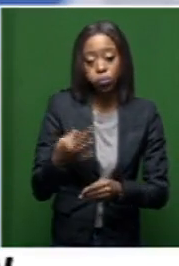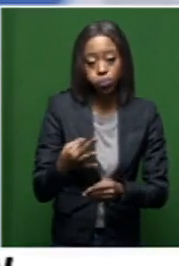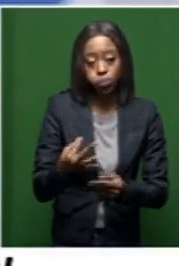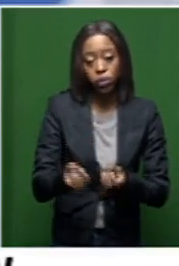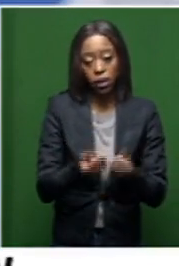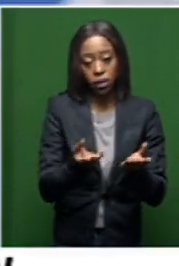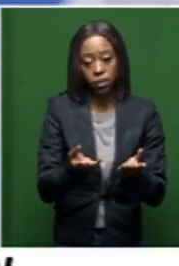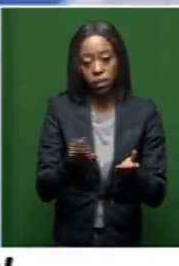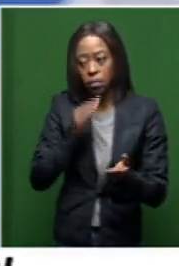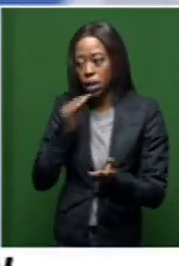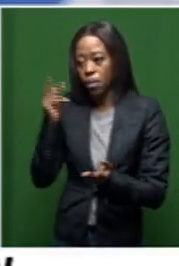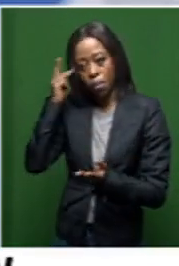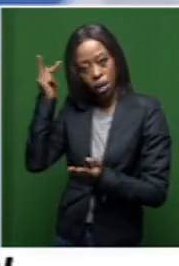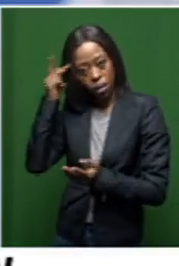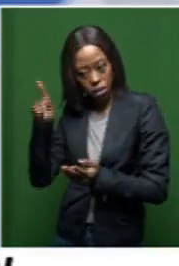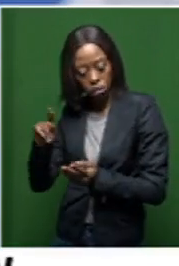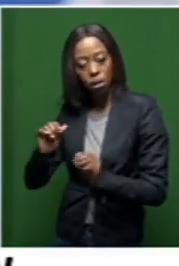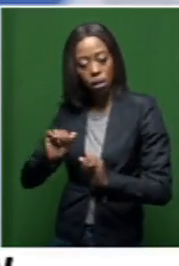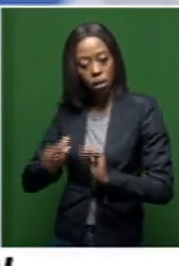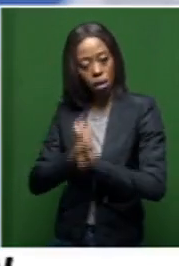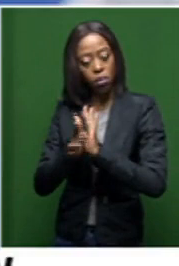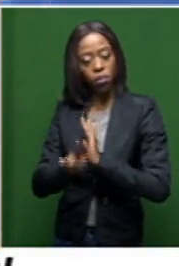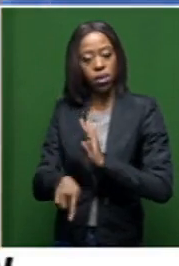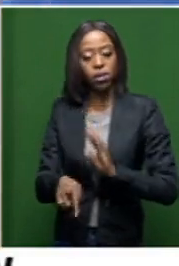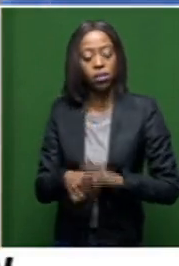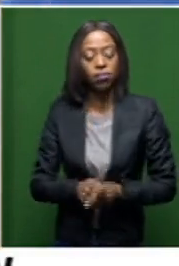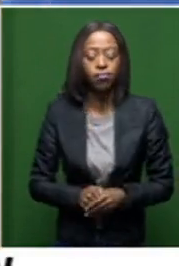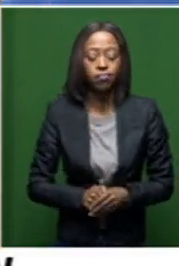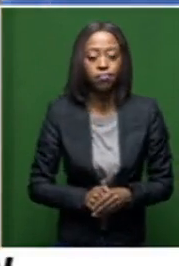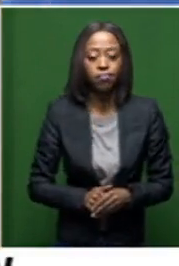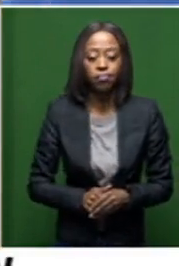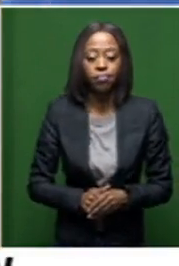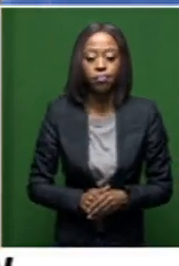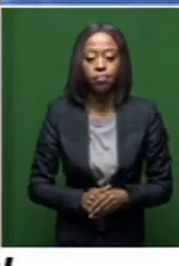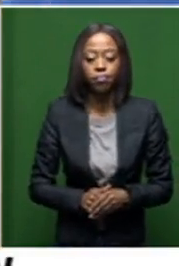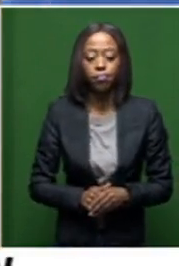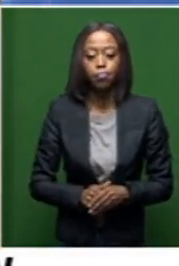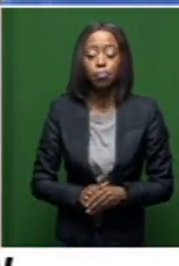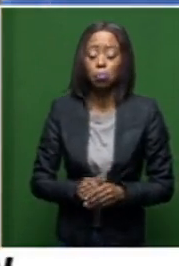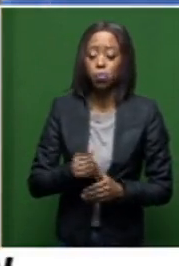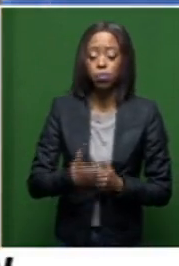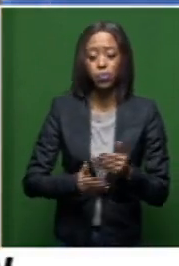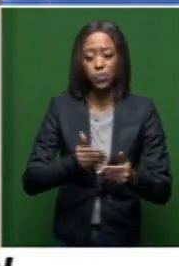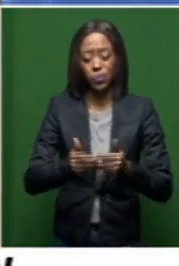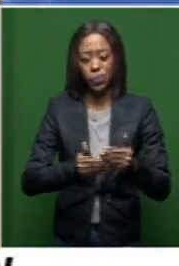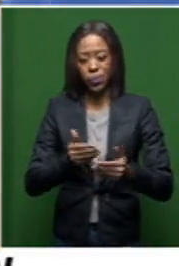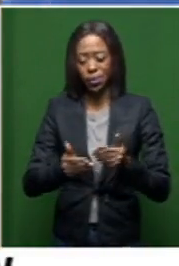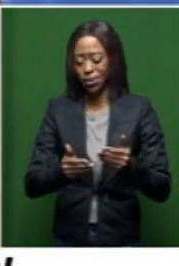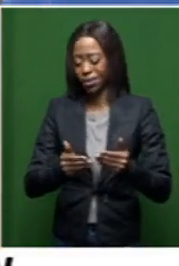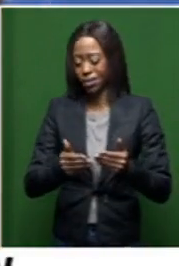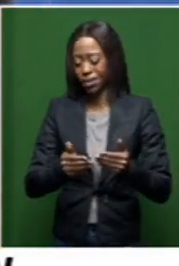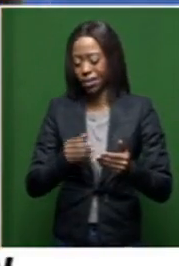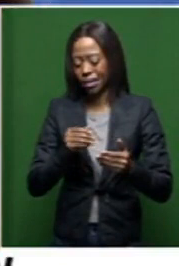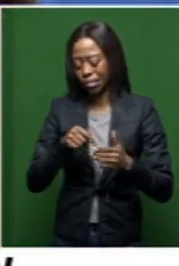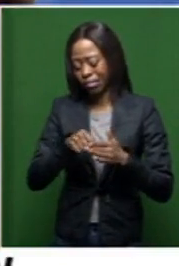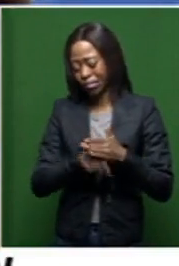needed, because then you start stepping into a medical procedure. Okay. Now, when we talk about the process, what does the process